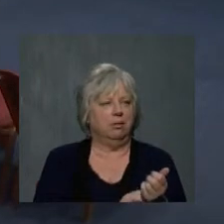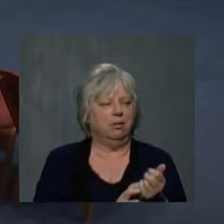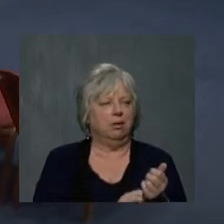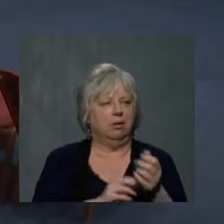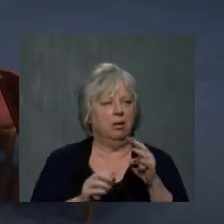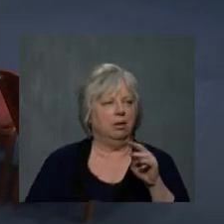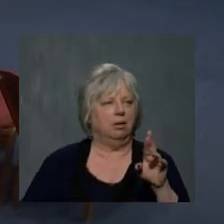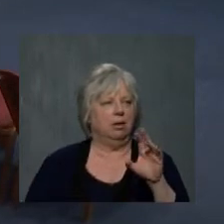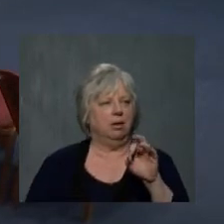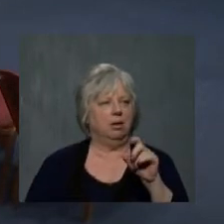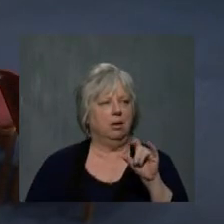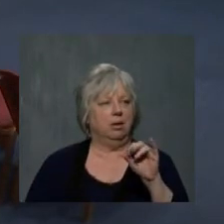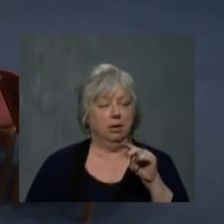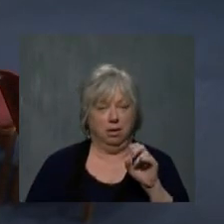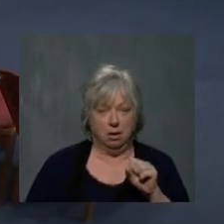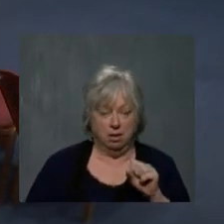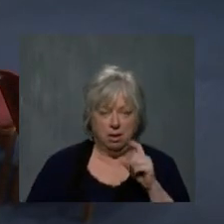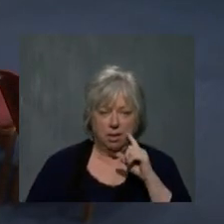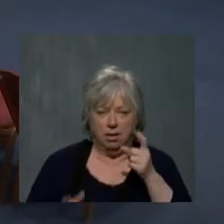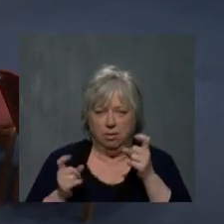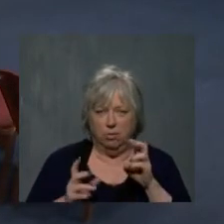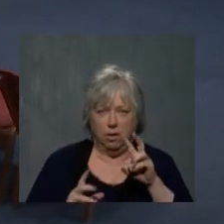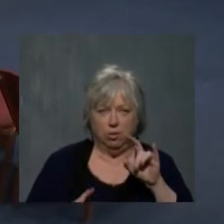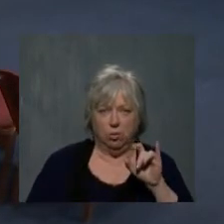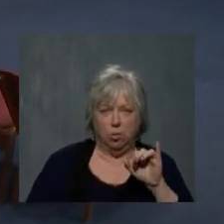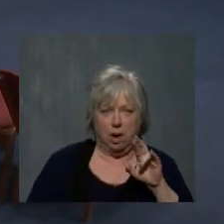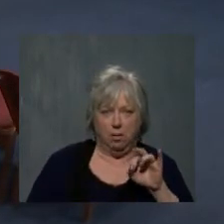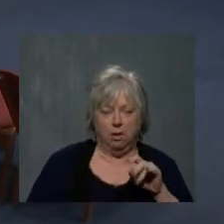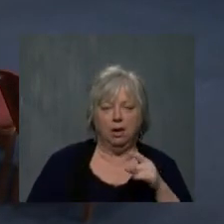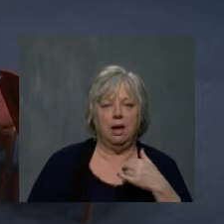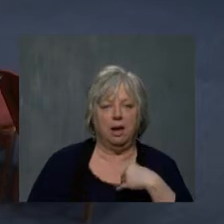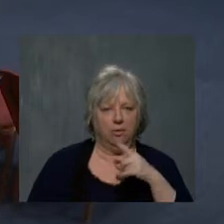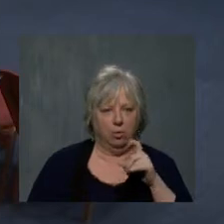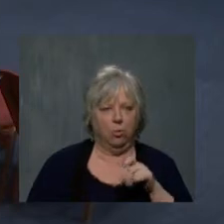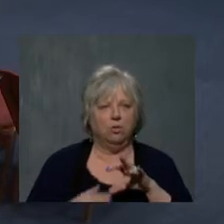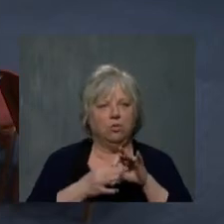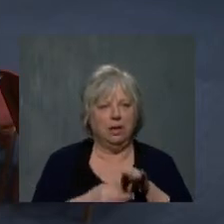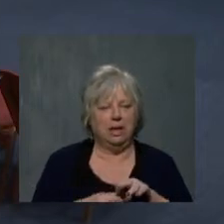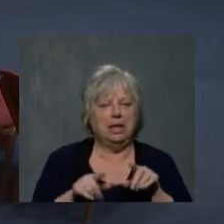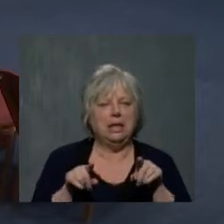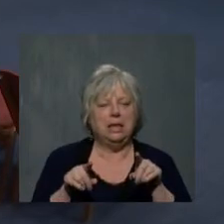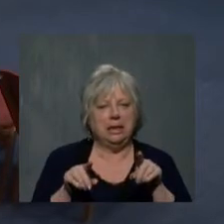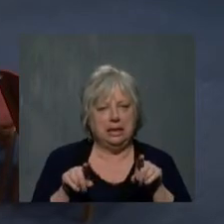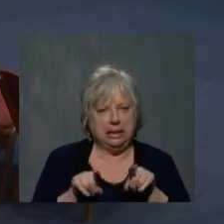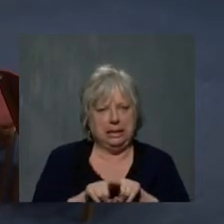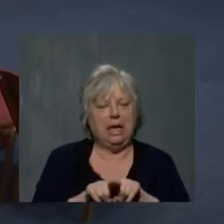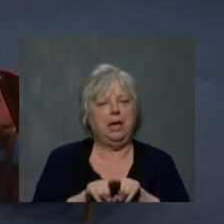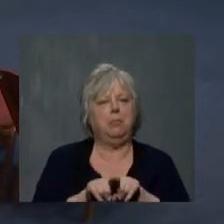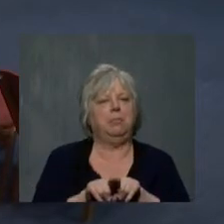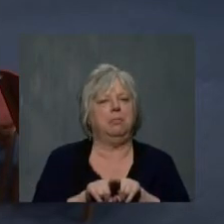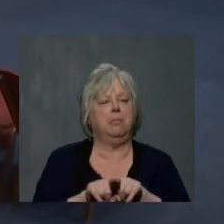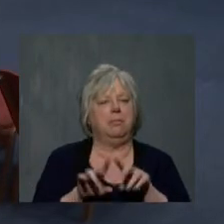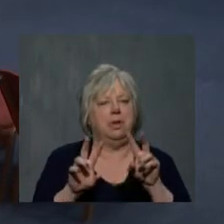Mr. Collins, I think Director Wyrick also has a question on this same topic.